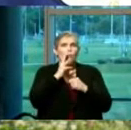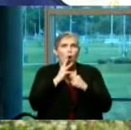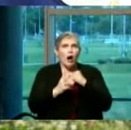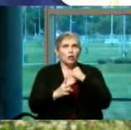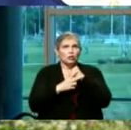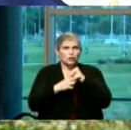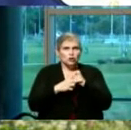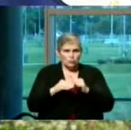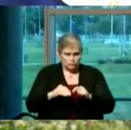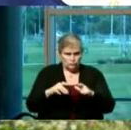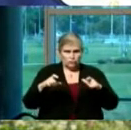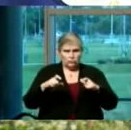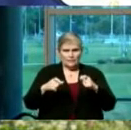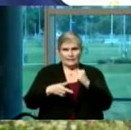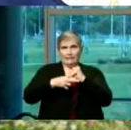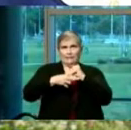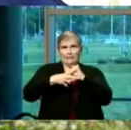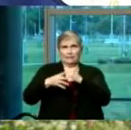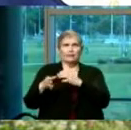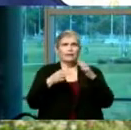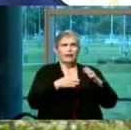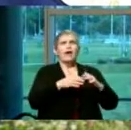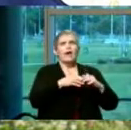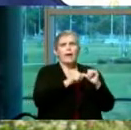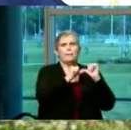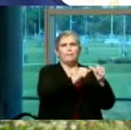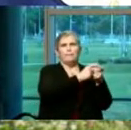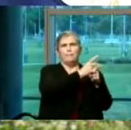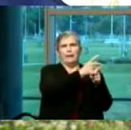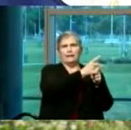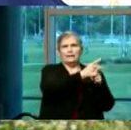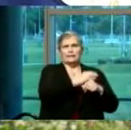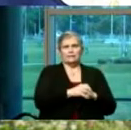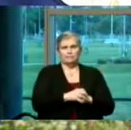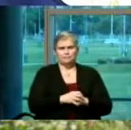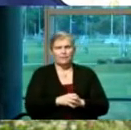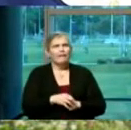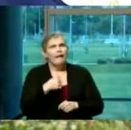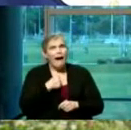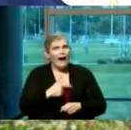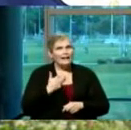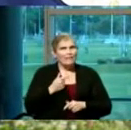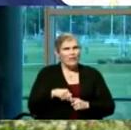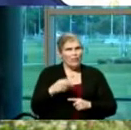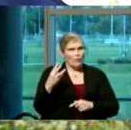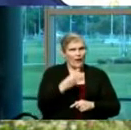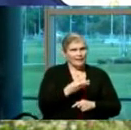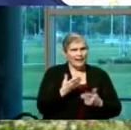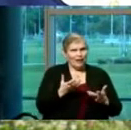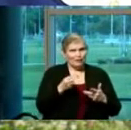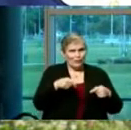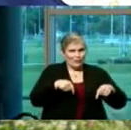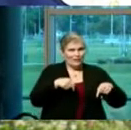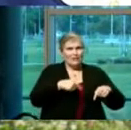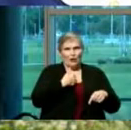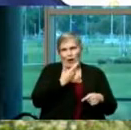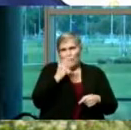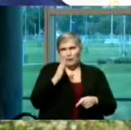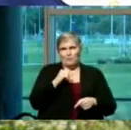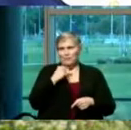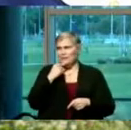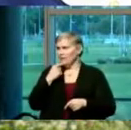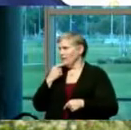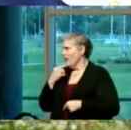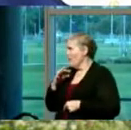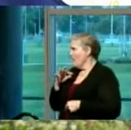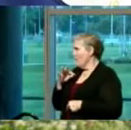restoration, and infrastructure maintenance. Now, I'm in the West, and so I'd be remiss if I did not mention wildfires. You